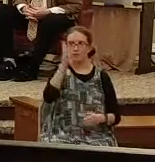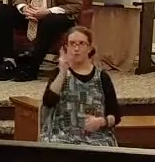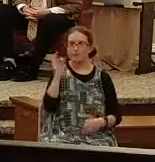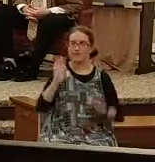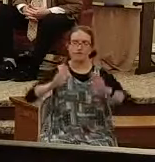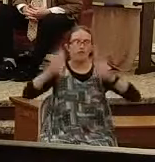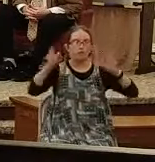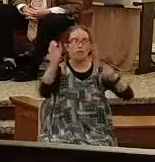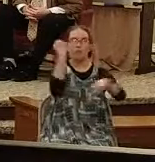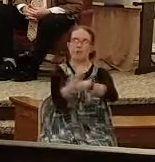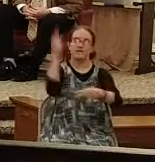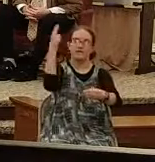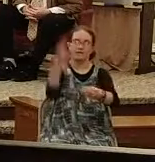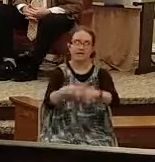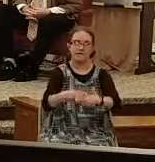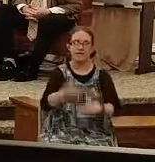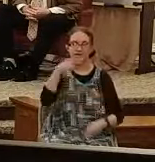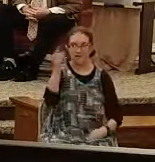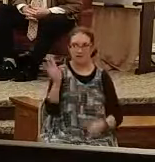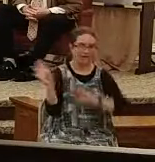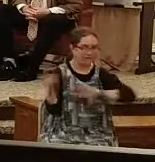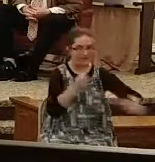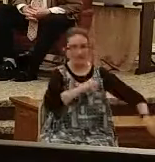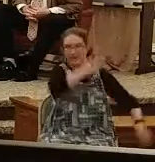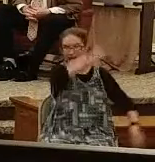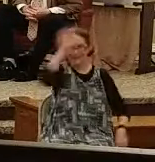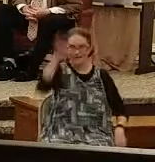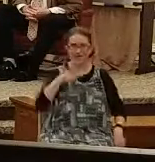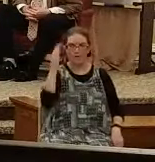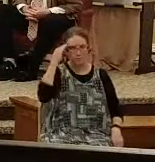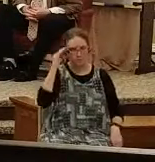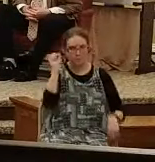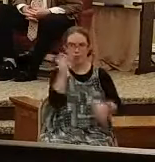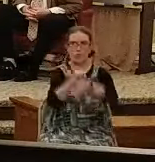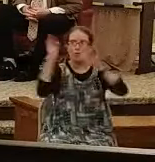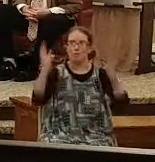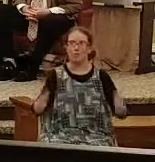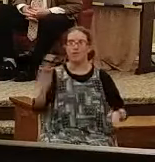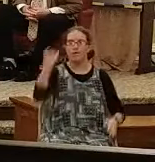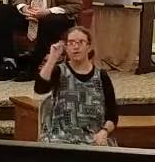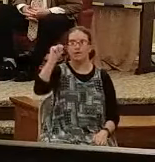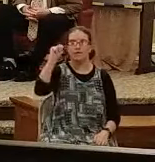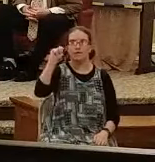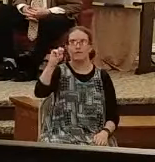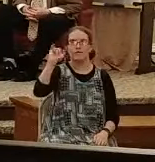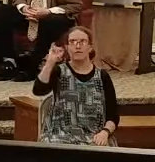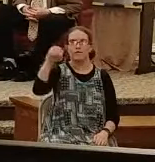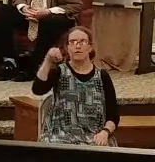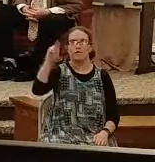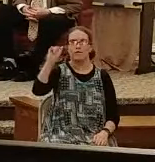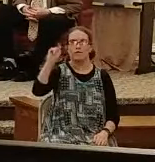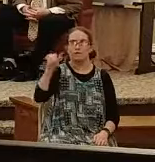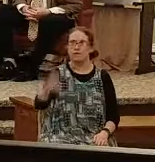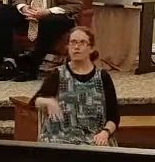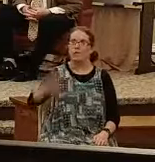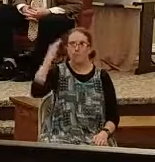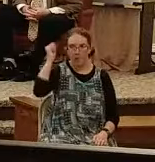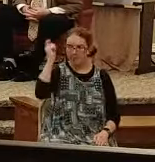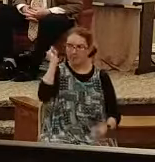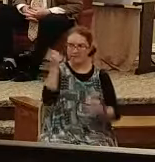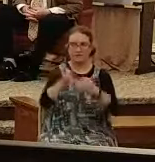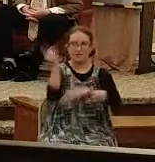great works in your name. And he's going to say, depart from me, I don't know who you are, you worker of iniquity. Amen. You know why? Because the